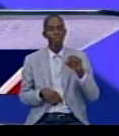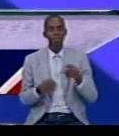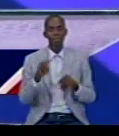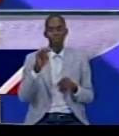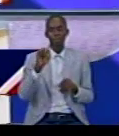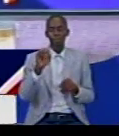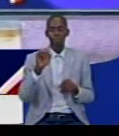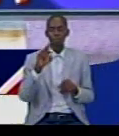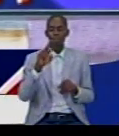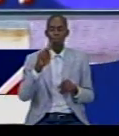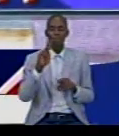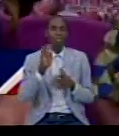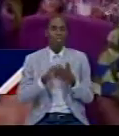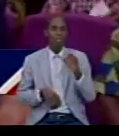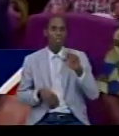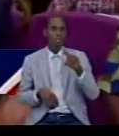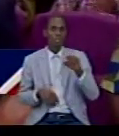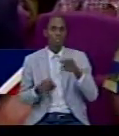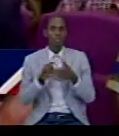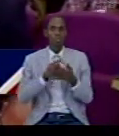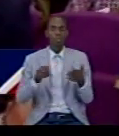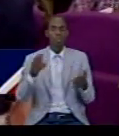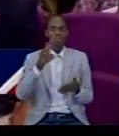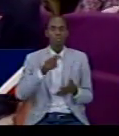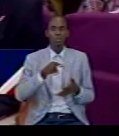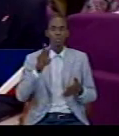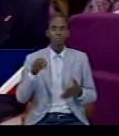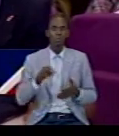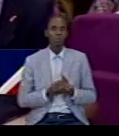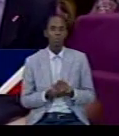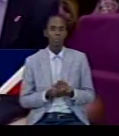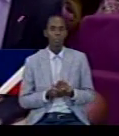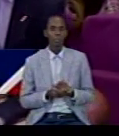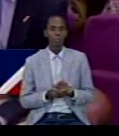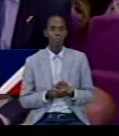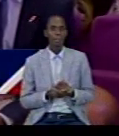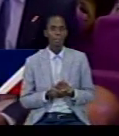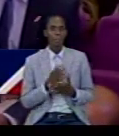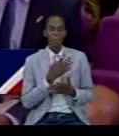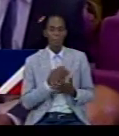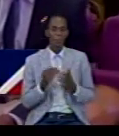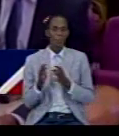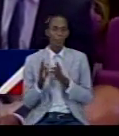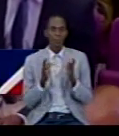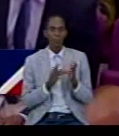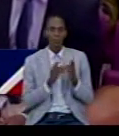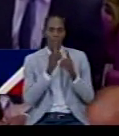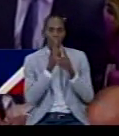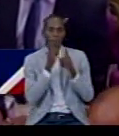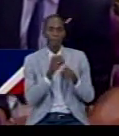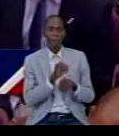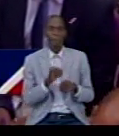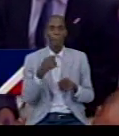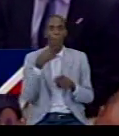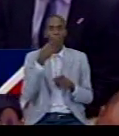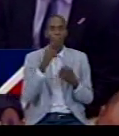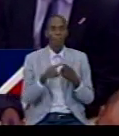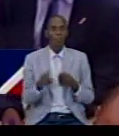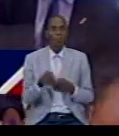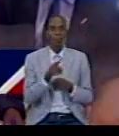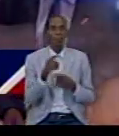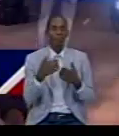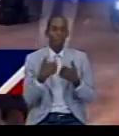verse 22. Mark chapter 11, verse 22. And Jesus answering saith